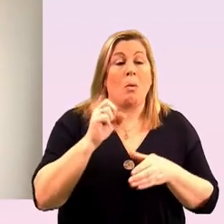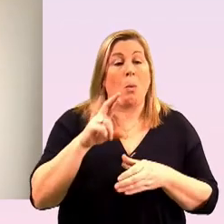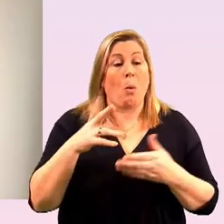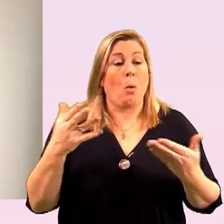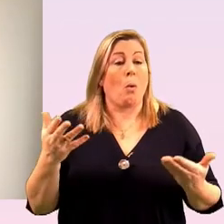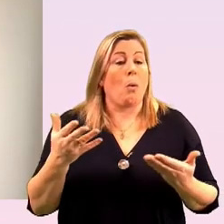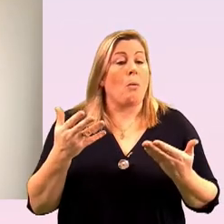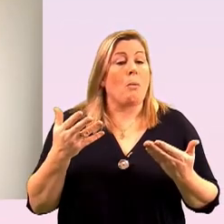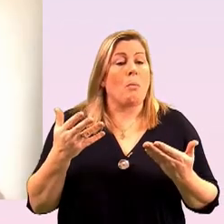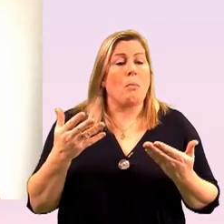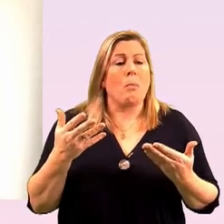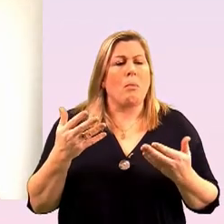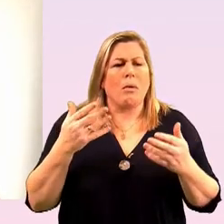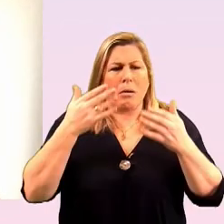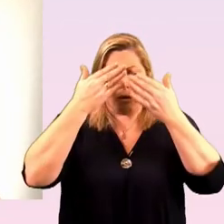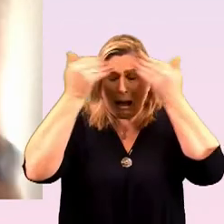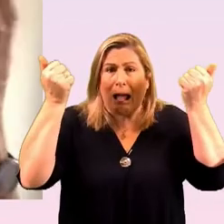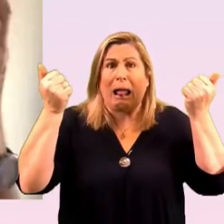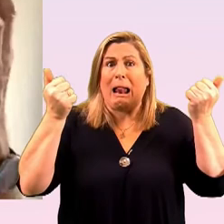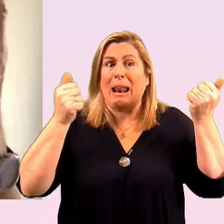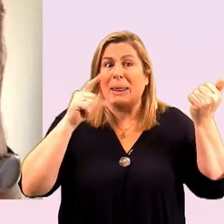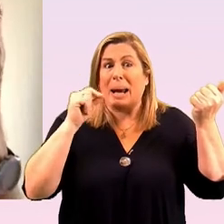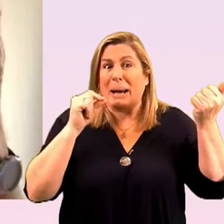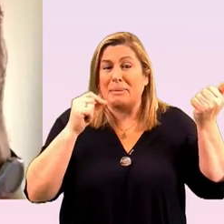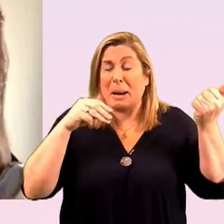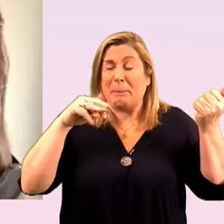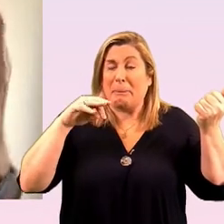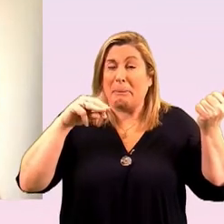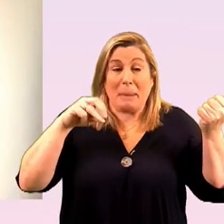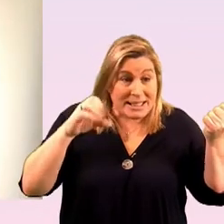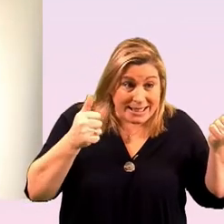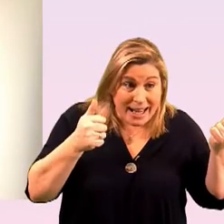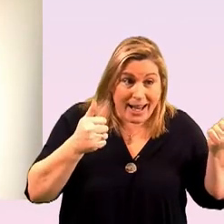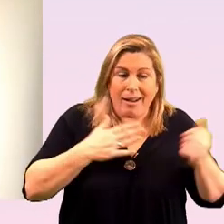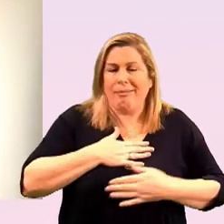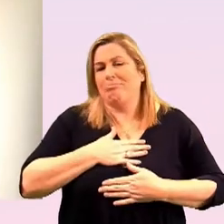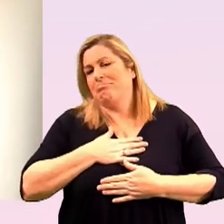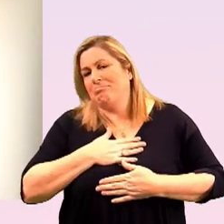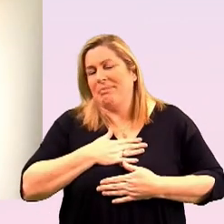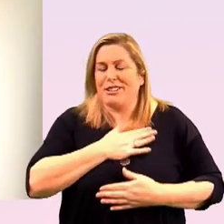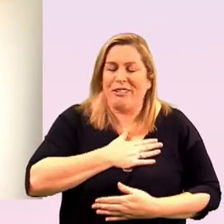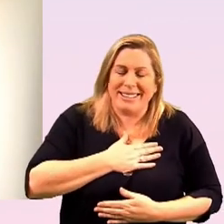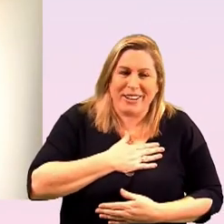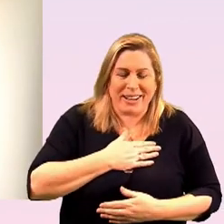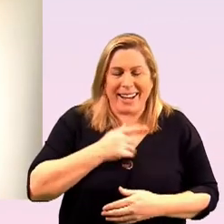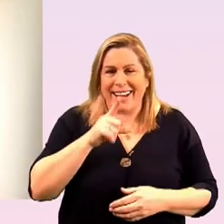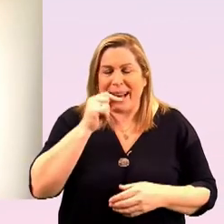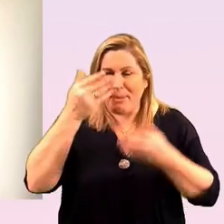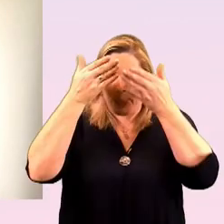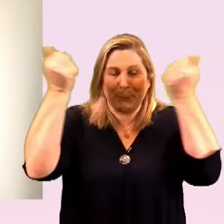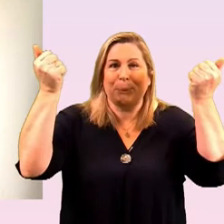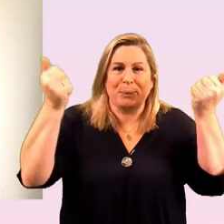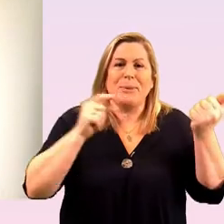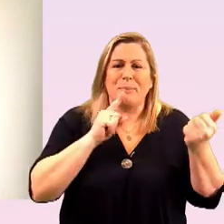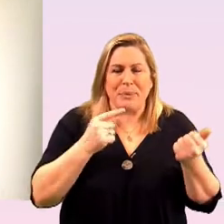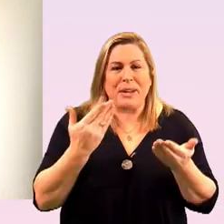are I've just done a blank. Who am I talking Martina. To? Martina. But in terms of